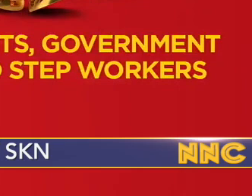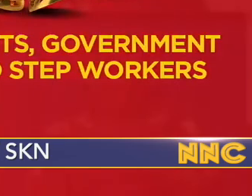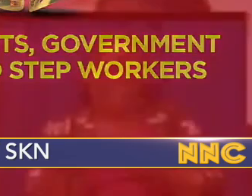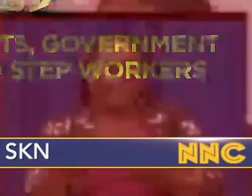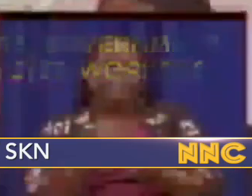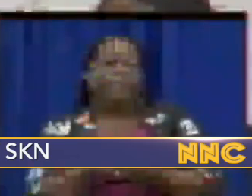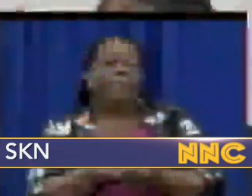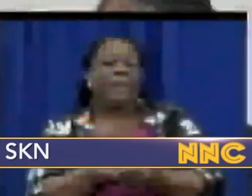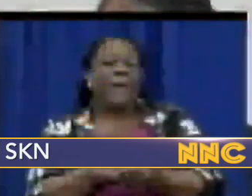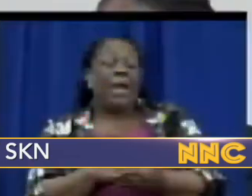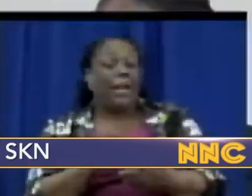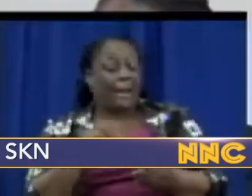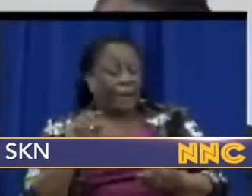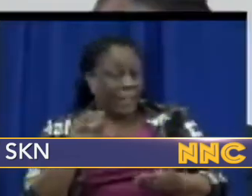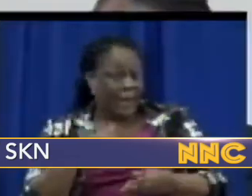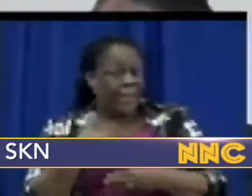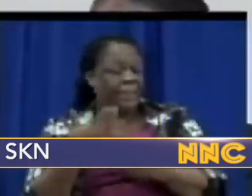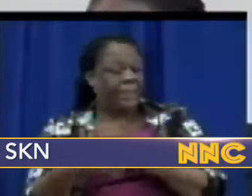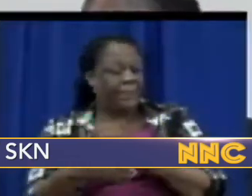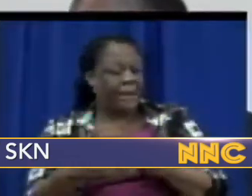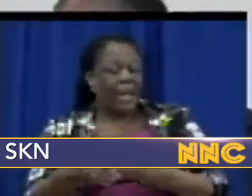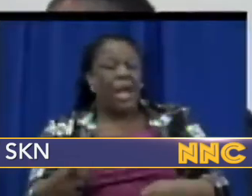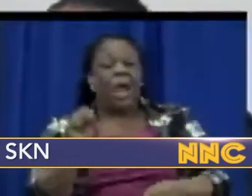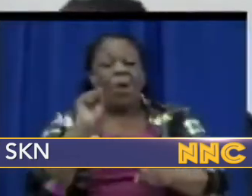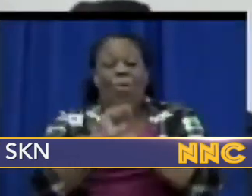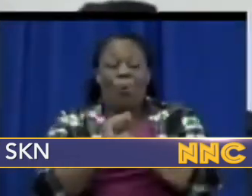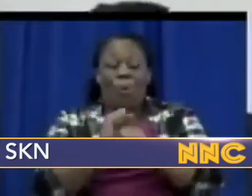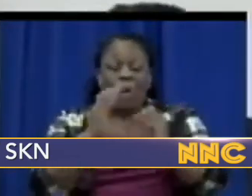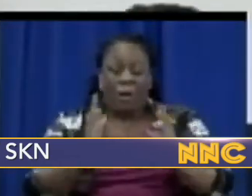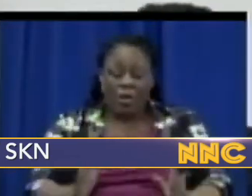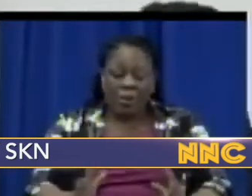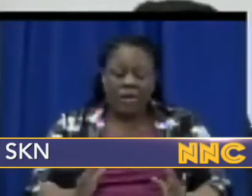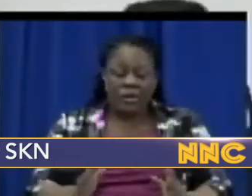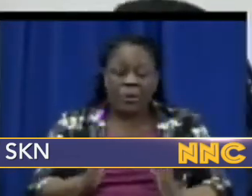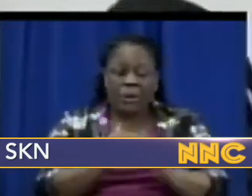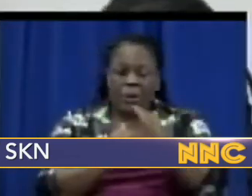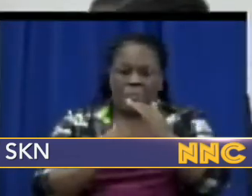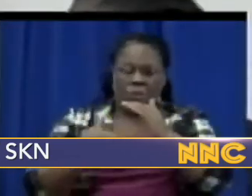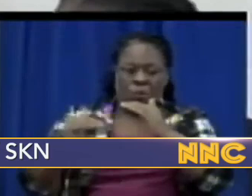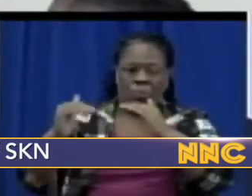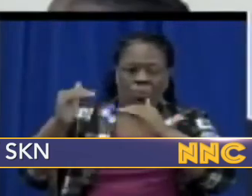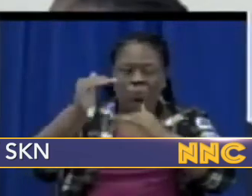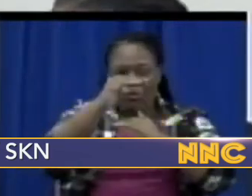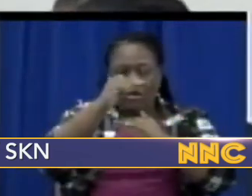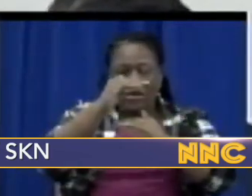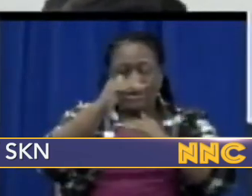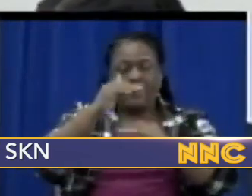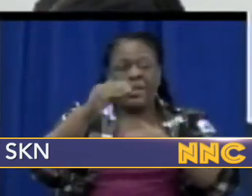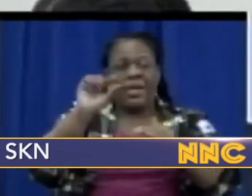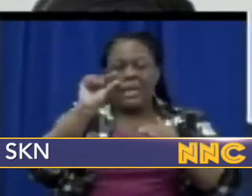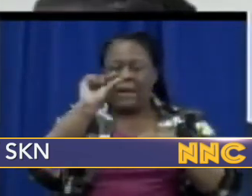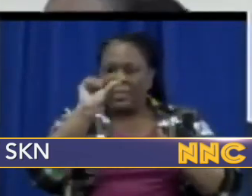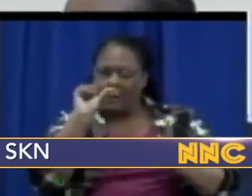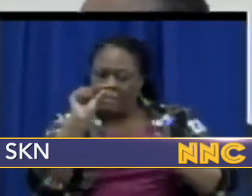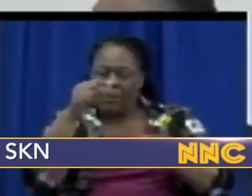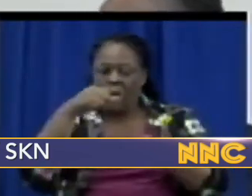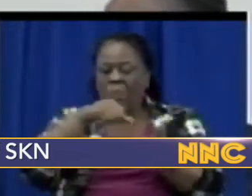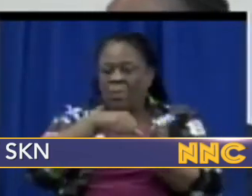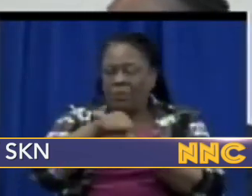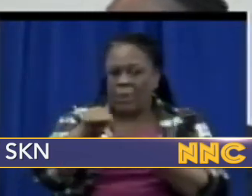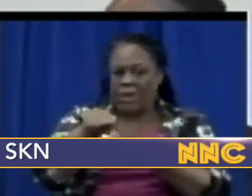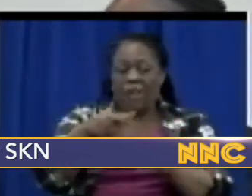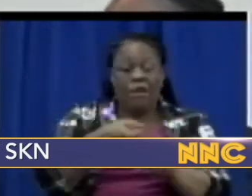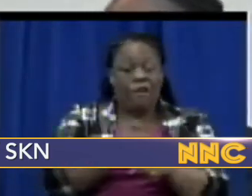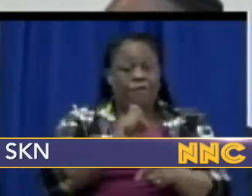Then our workers are going to get an increase in minimum wage from $360